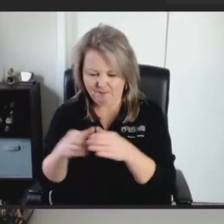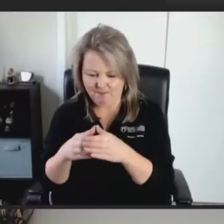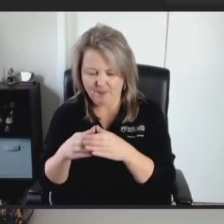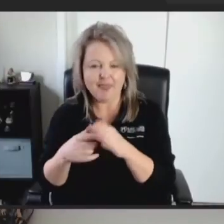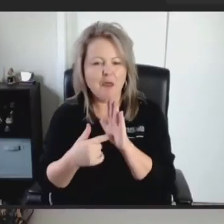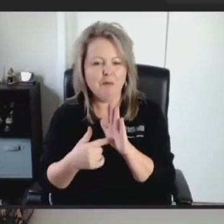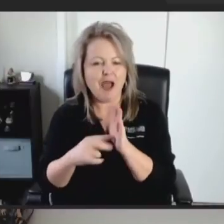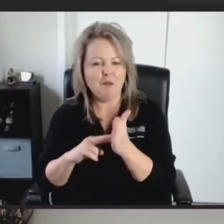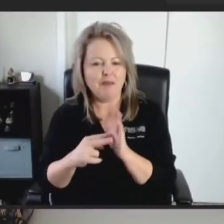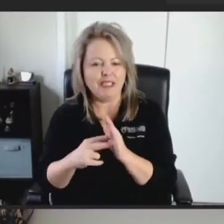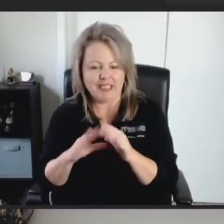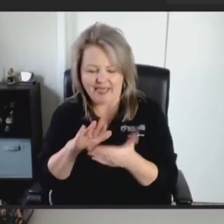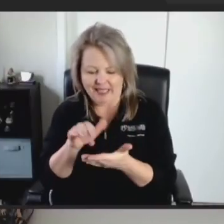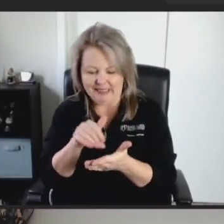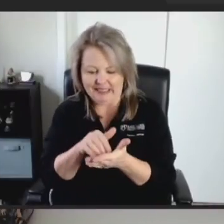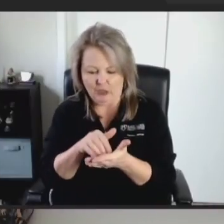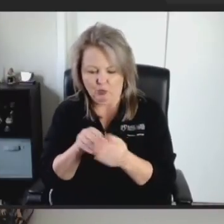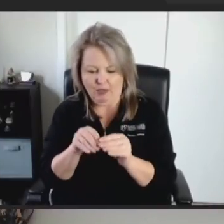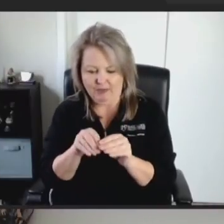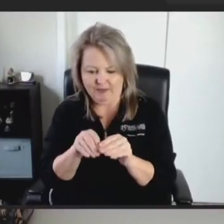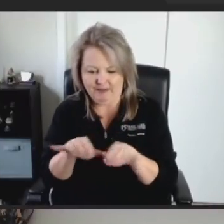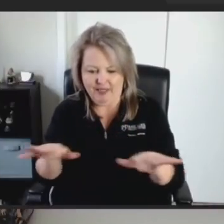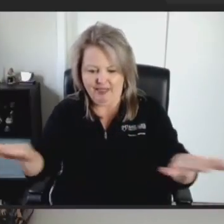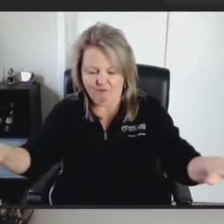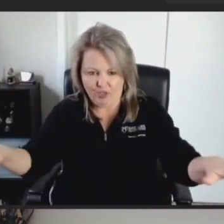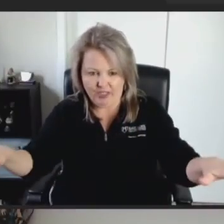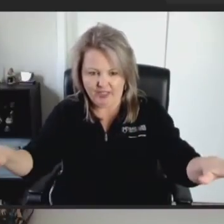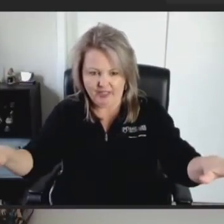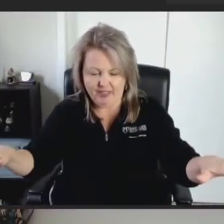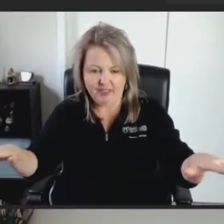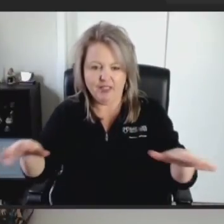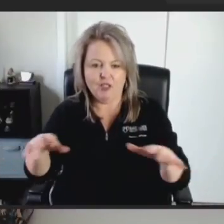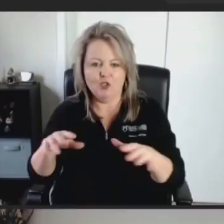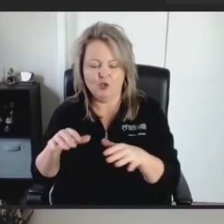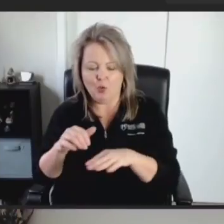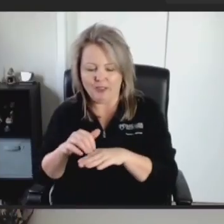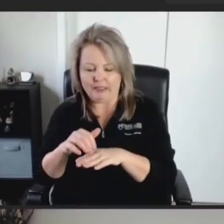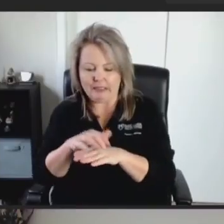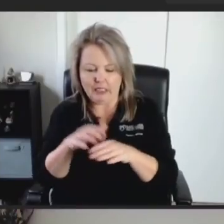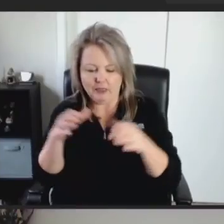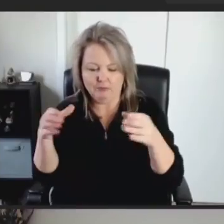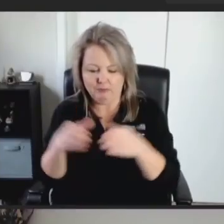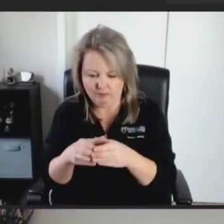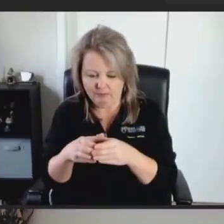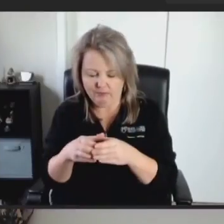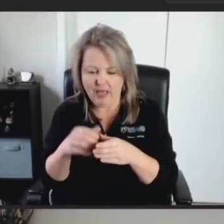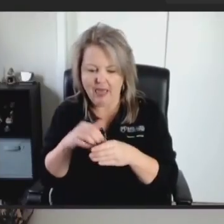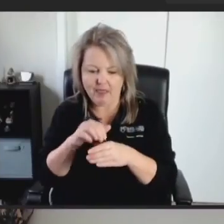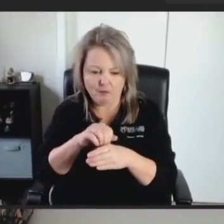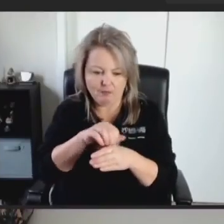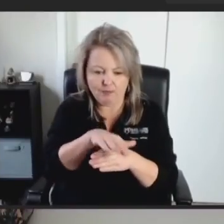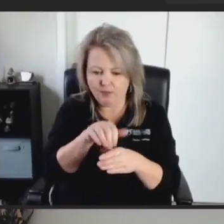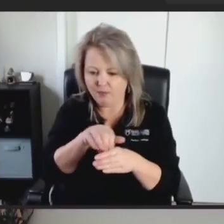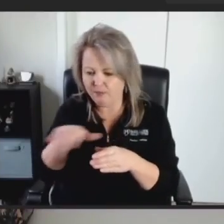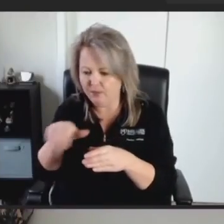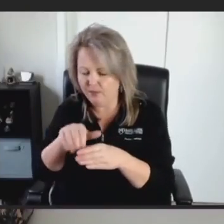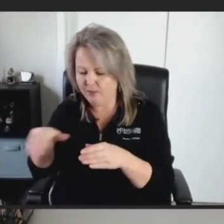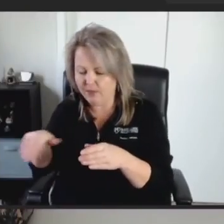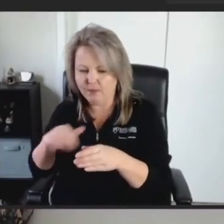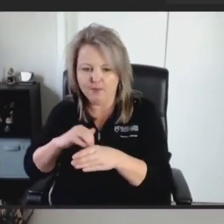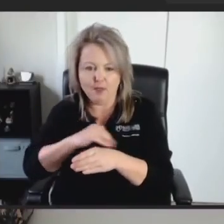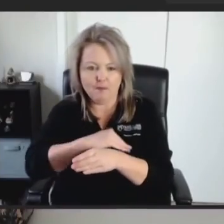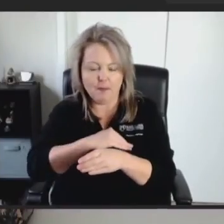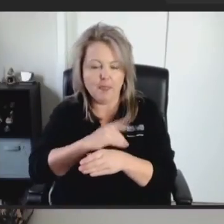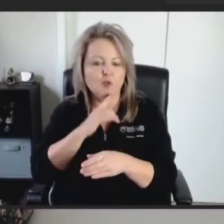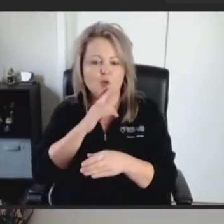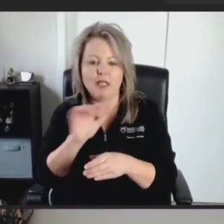means that there's centralized delivery, and then they're sent regionally to make sure that vaccines delivered not just to these